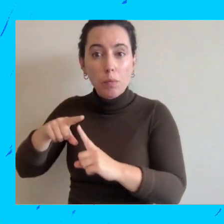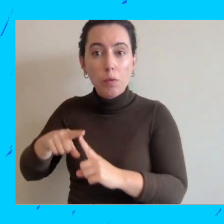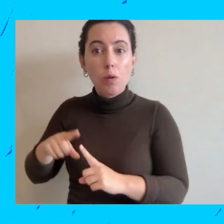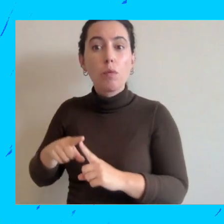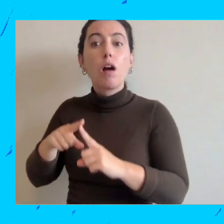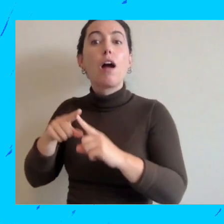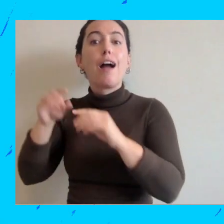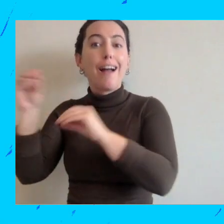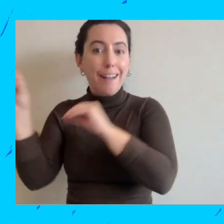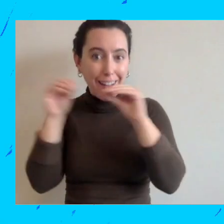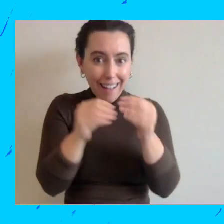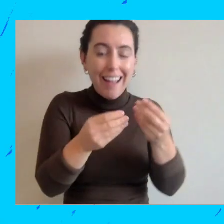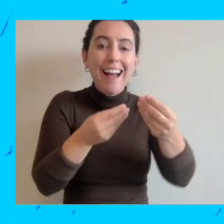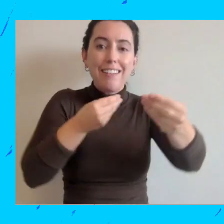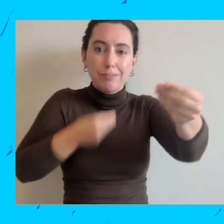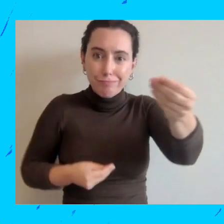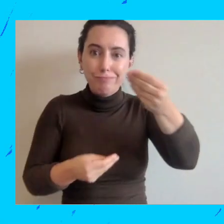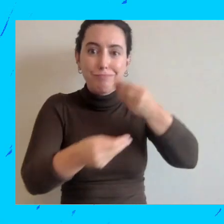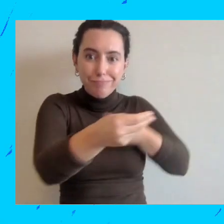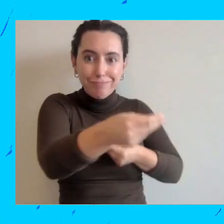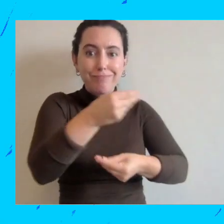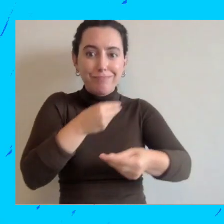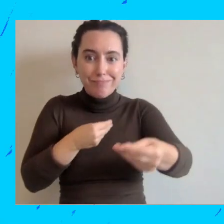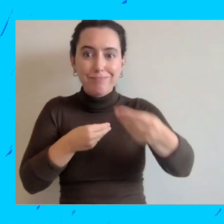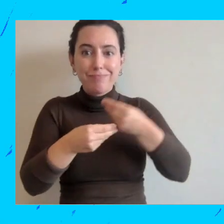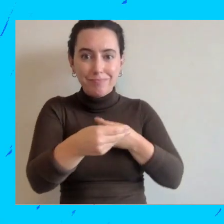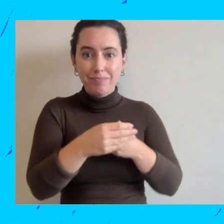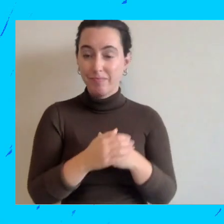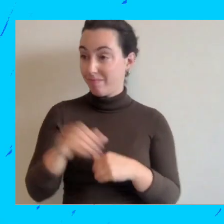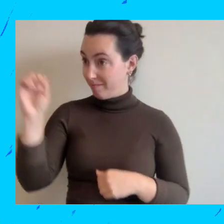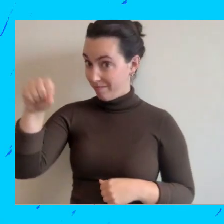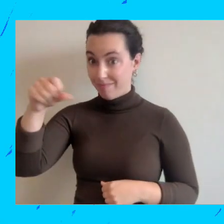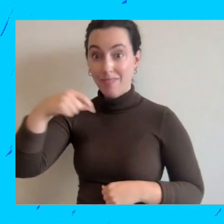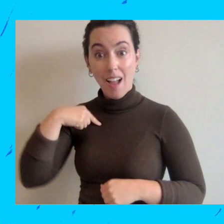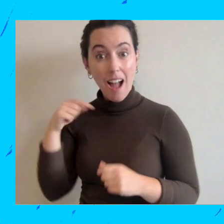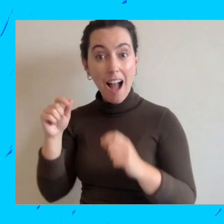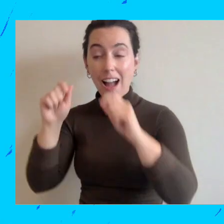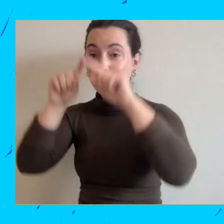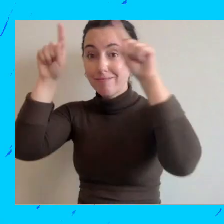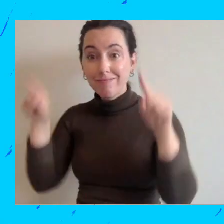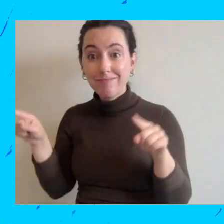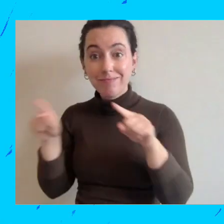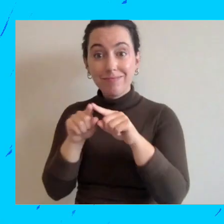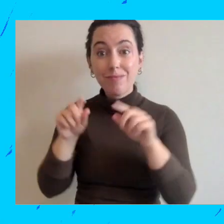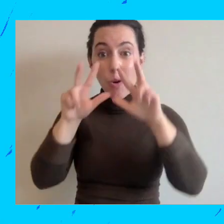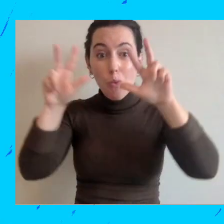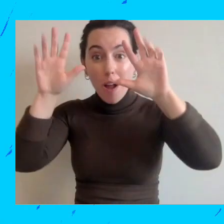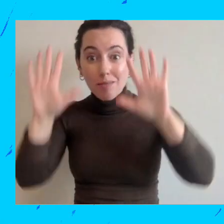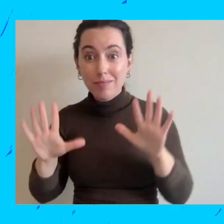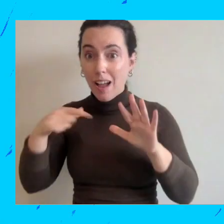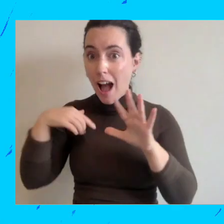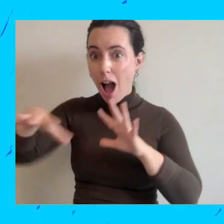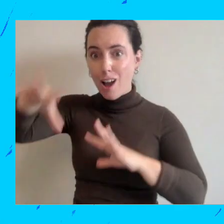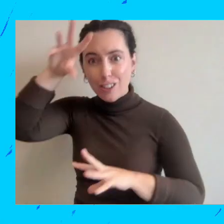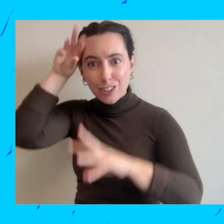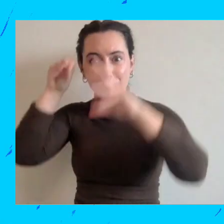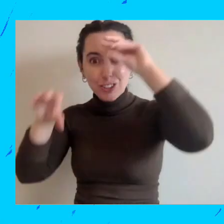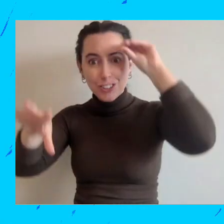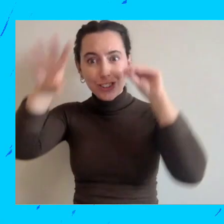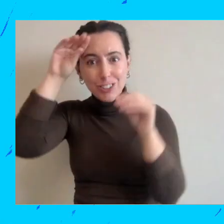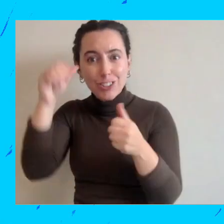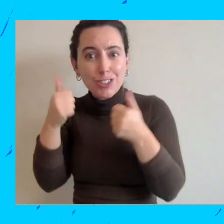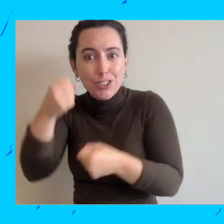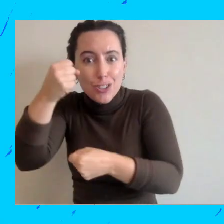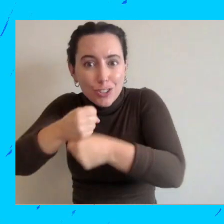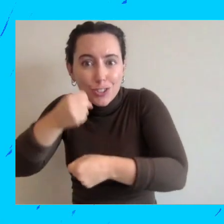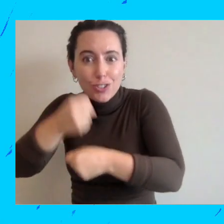By completing the Yoma courses, I was able to add to my CV, which actually helped me to gain some work experience in digital